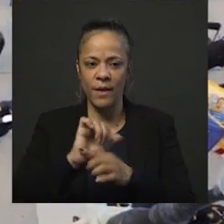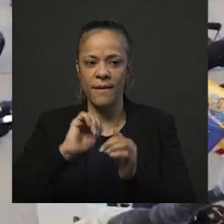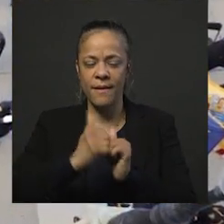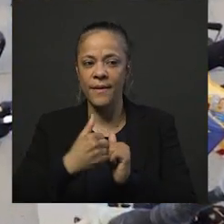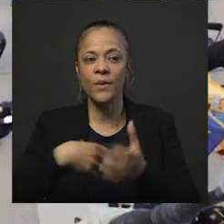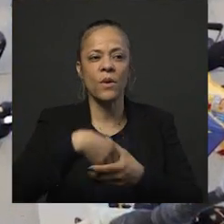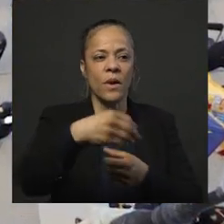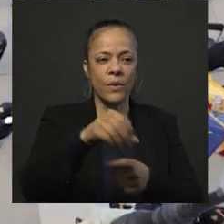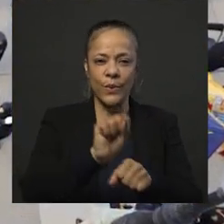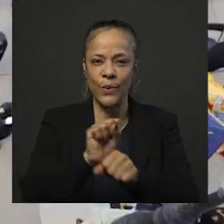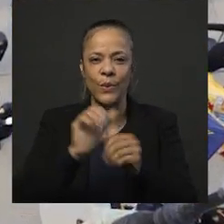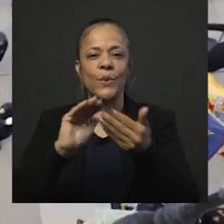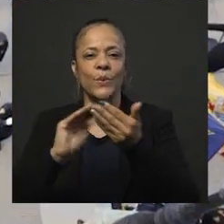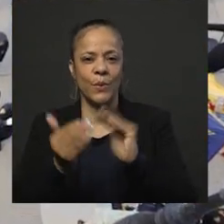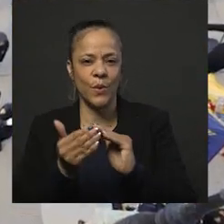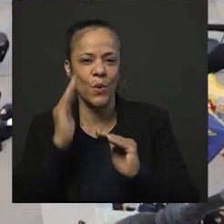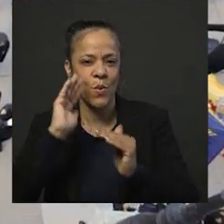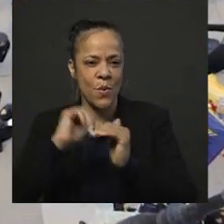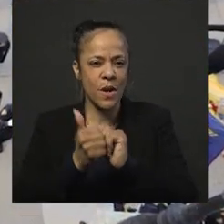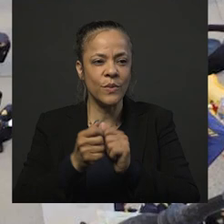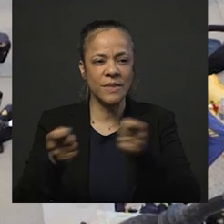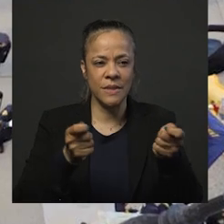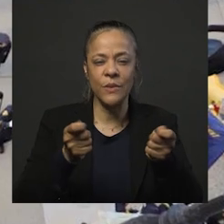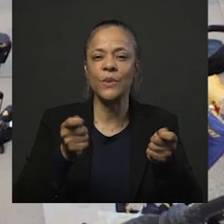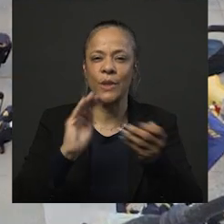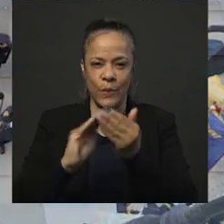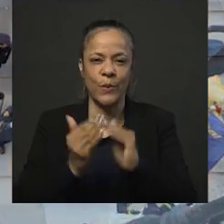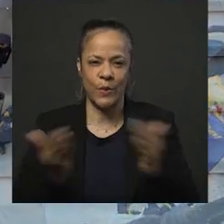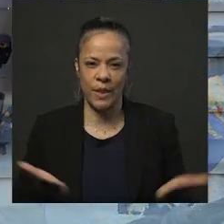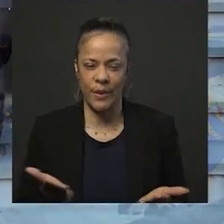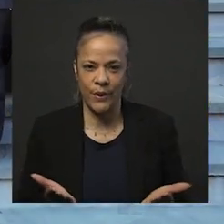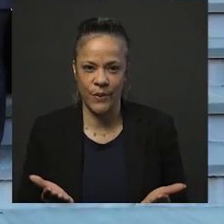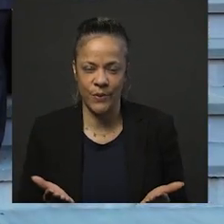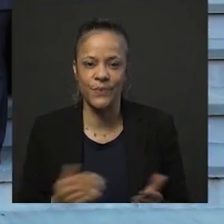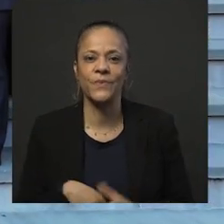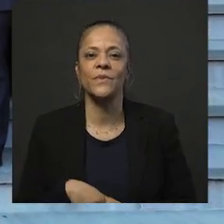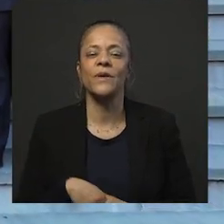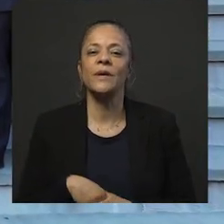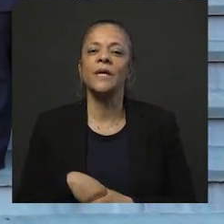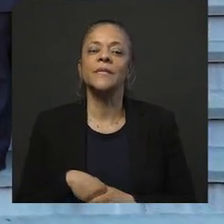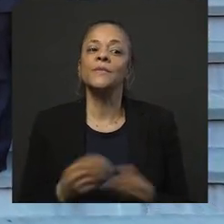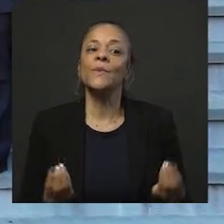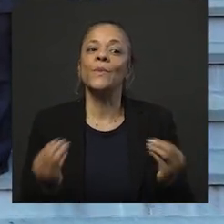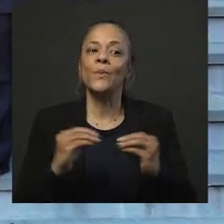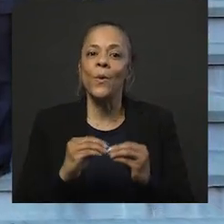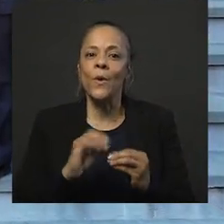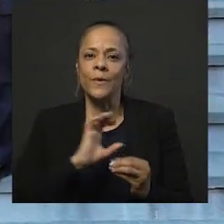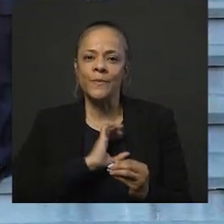them the Jersey City way to know how to deal with the community here. We're able to put more